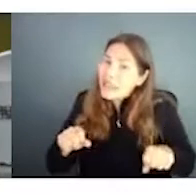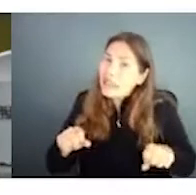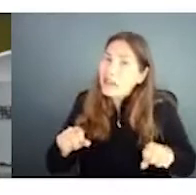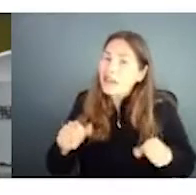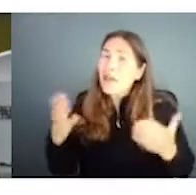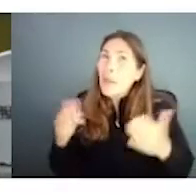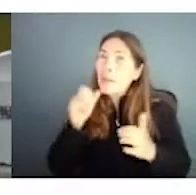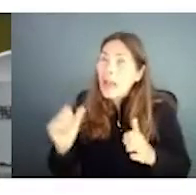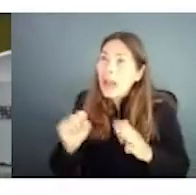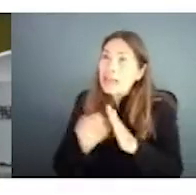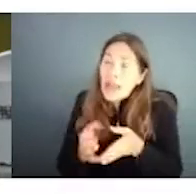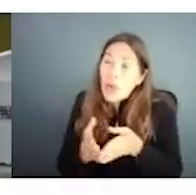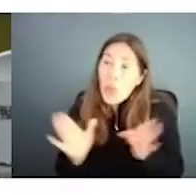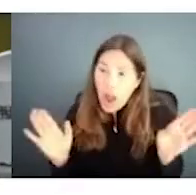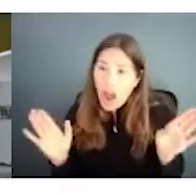statewide.